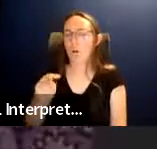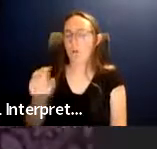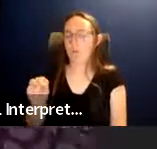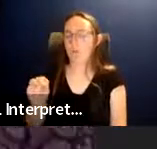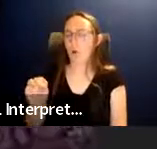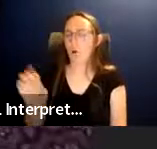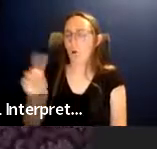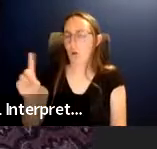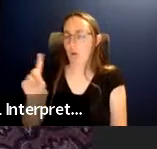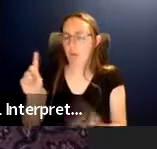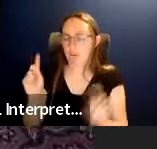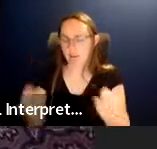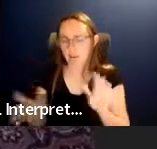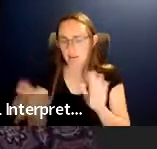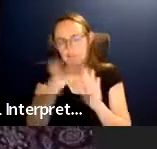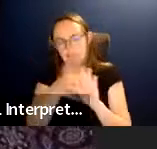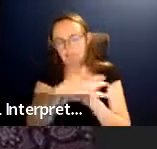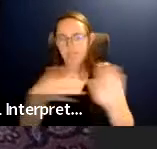thing.